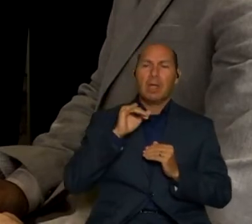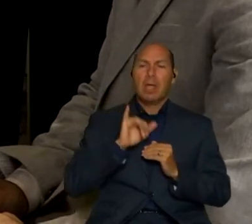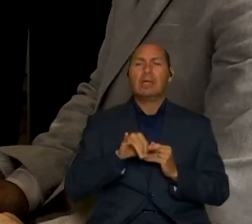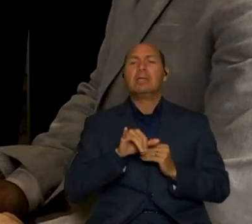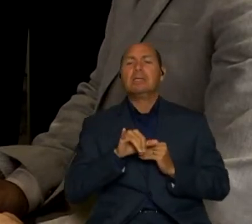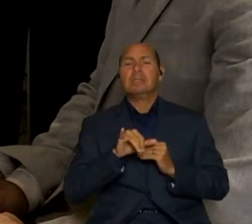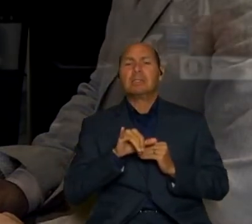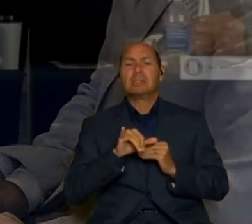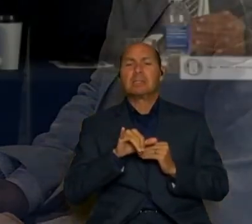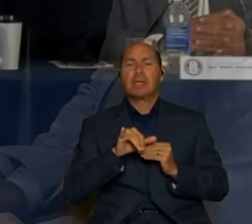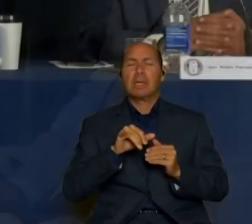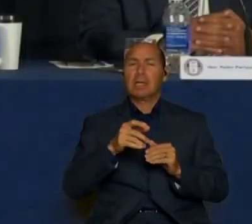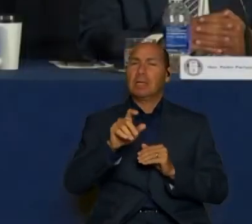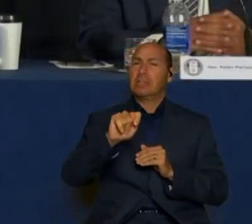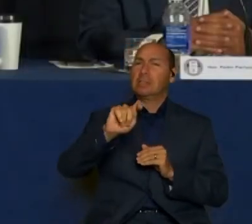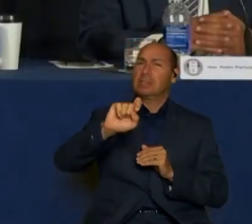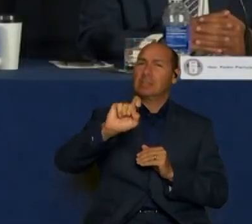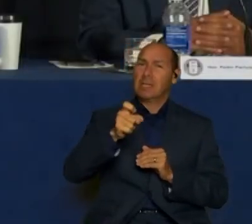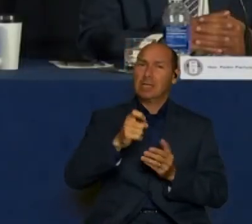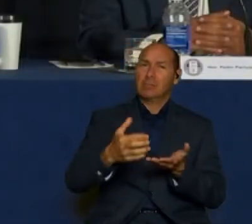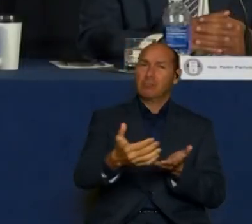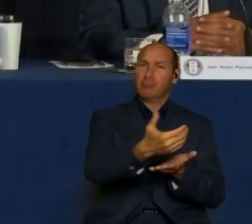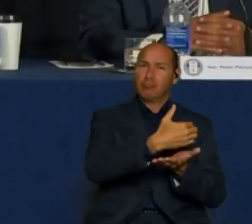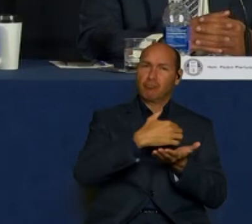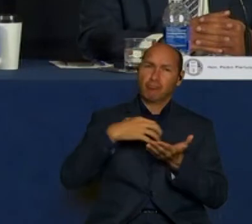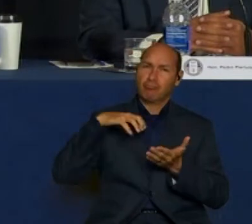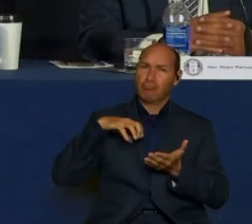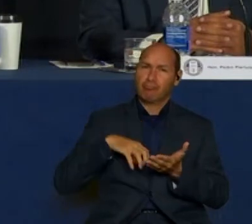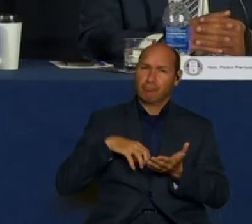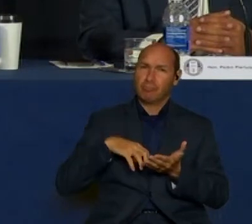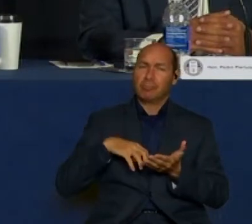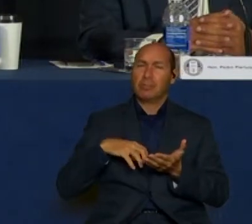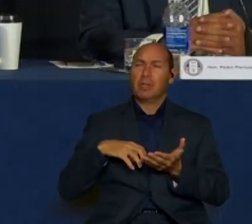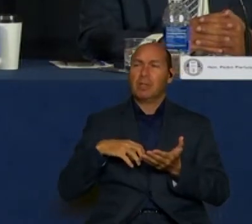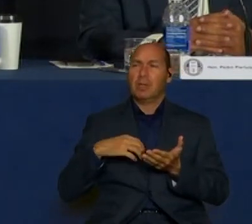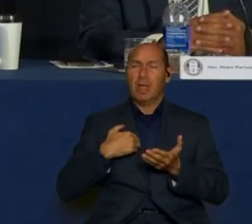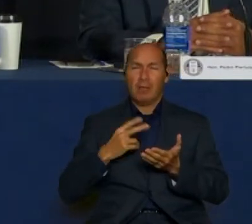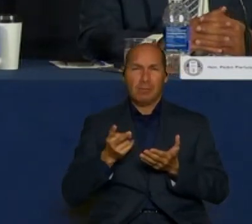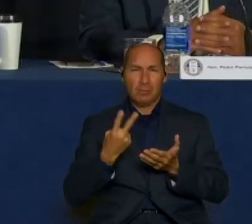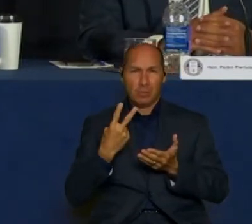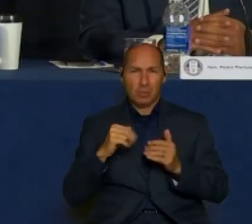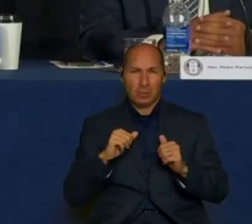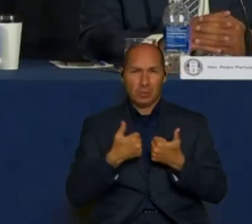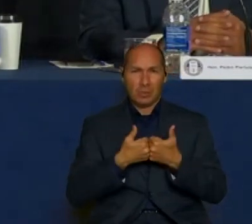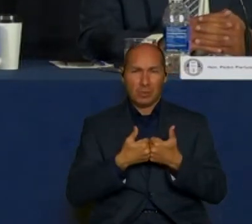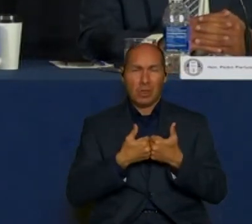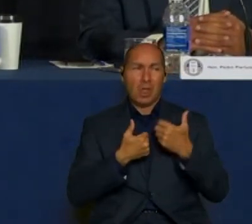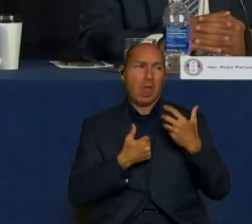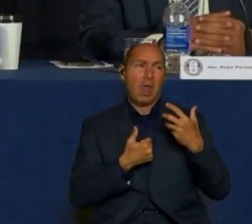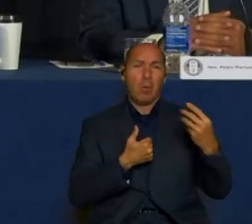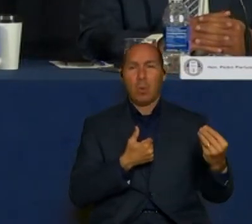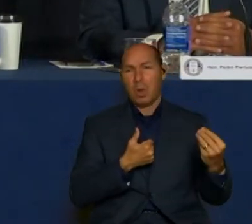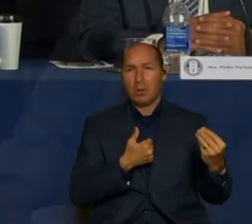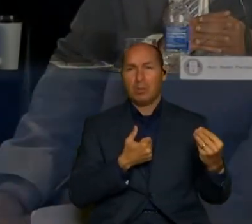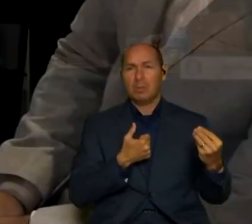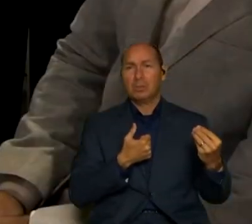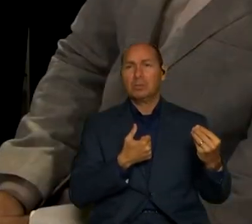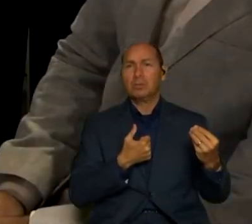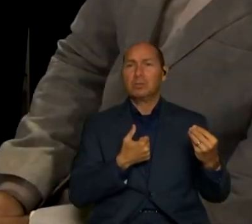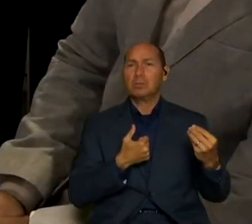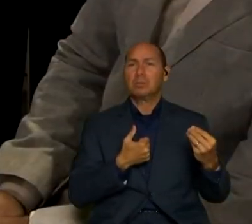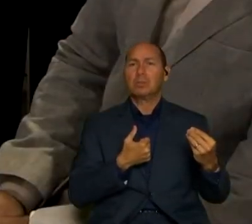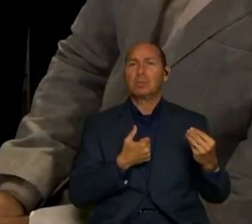operations. So this will represent two challenges: the external factor that we'll still have